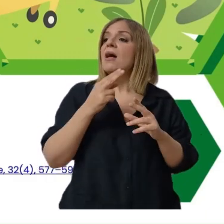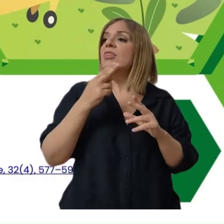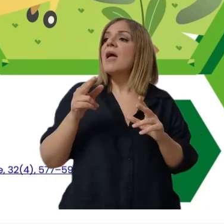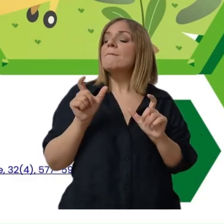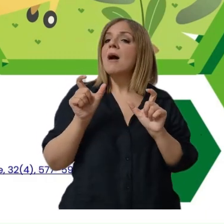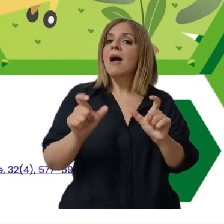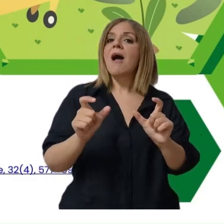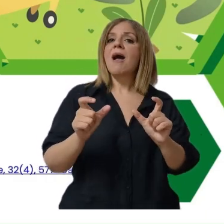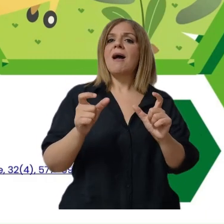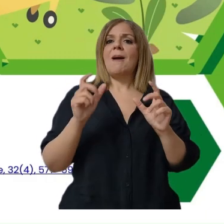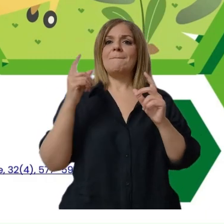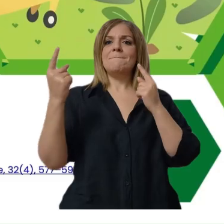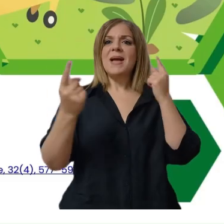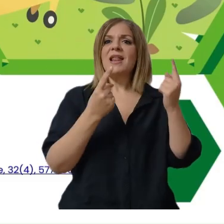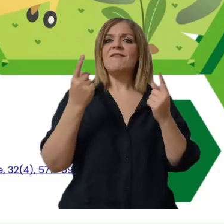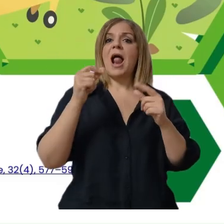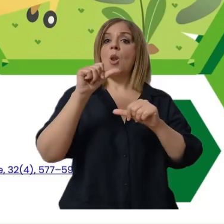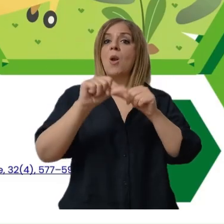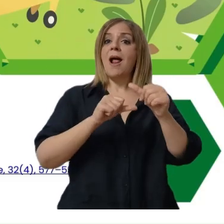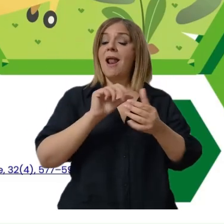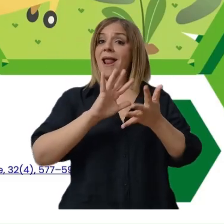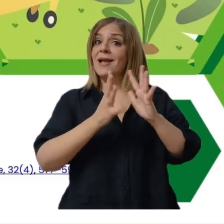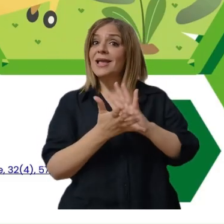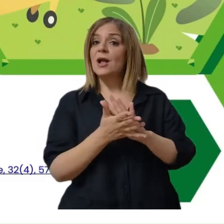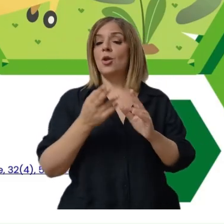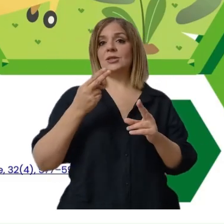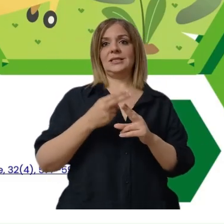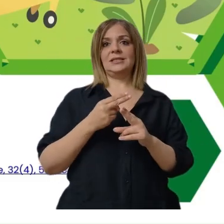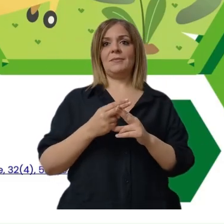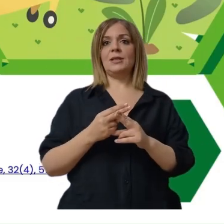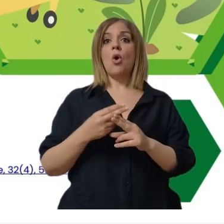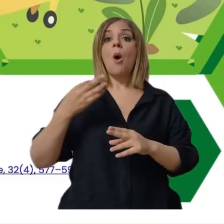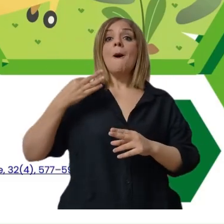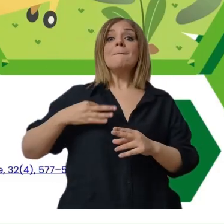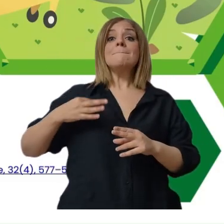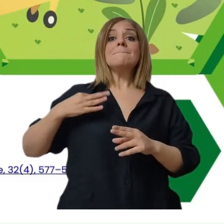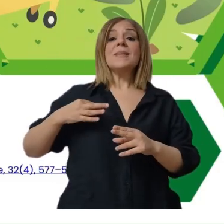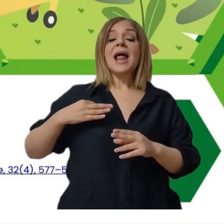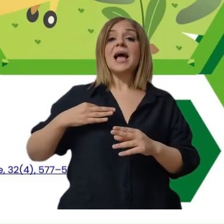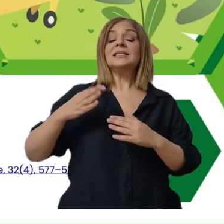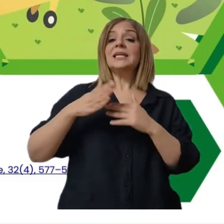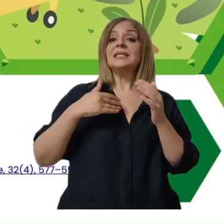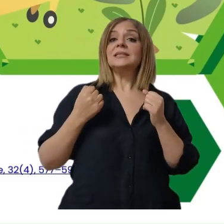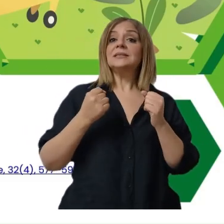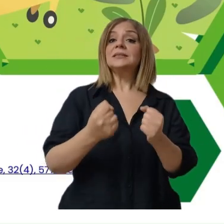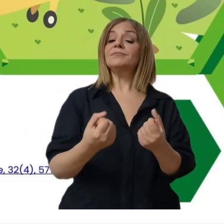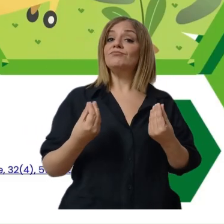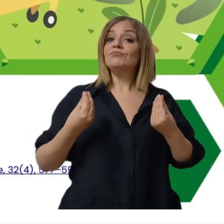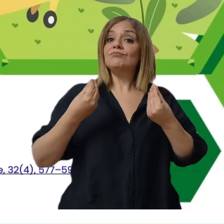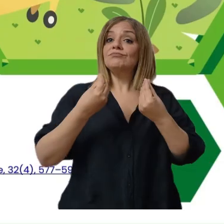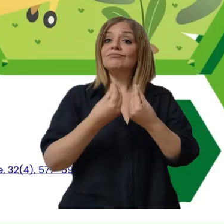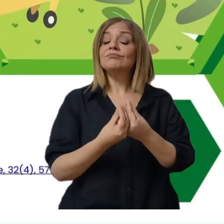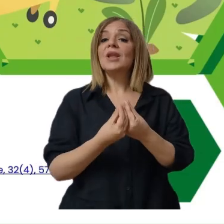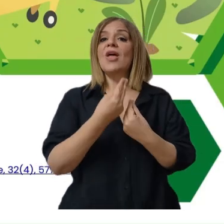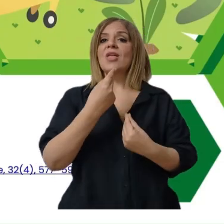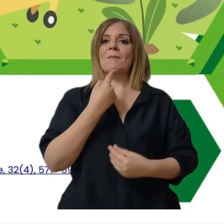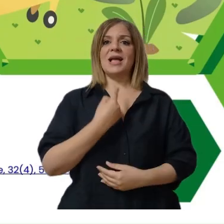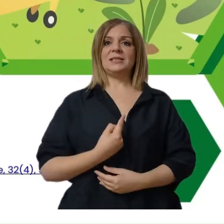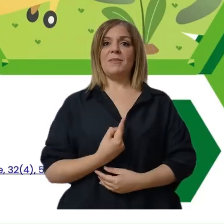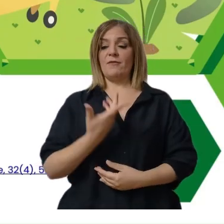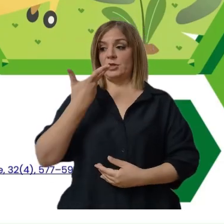recycle. Also, green skills is about the attitudes and values we have as human